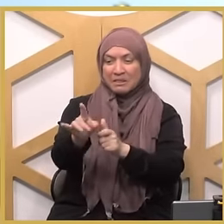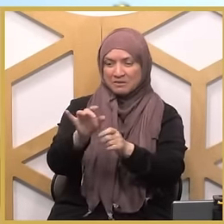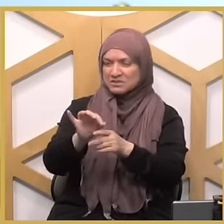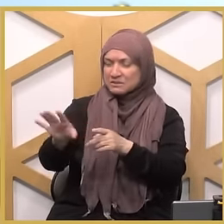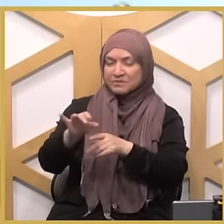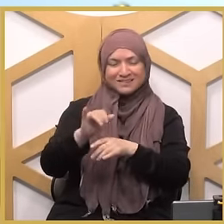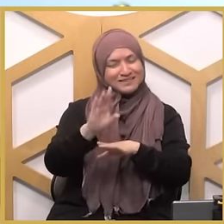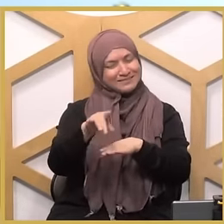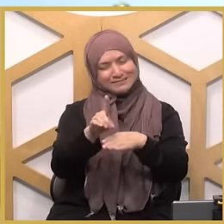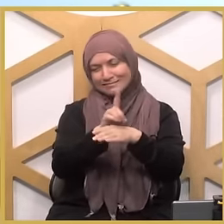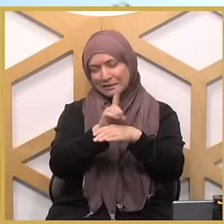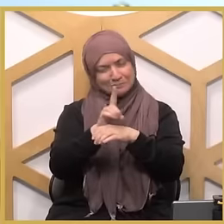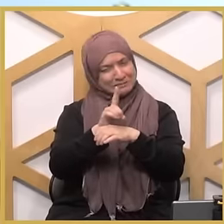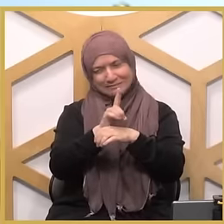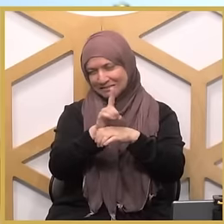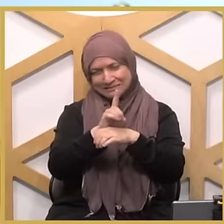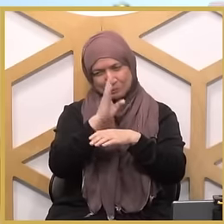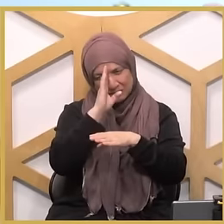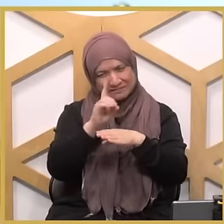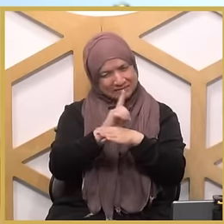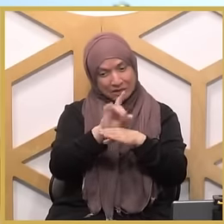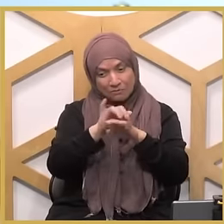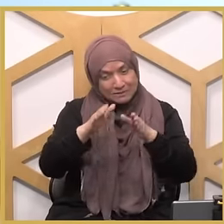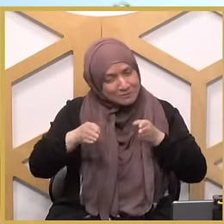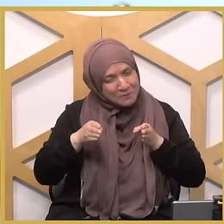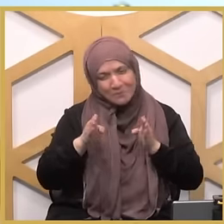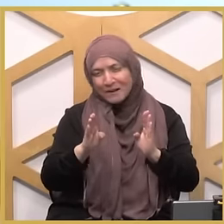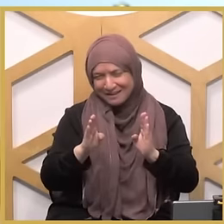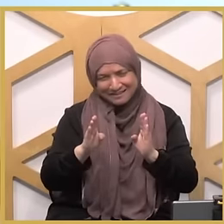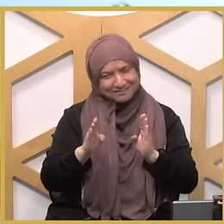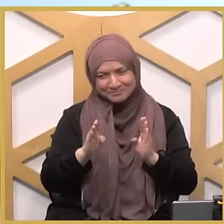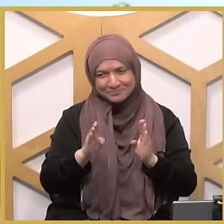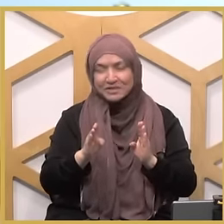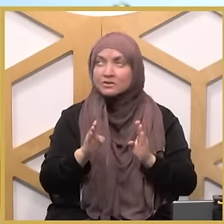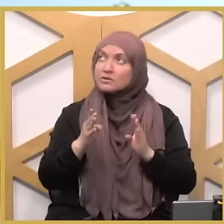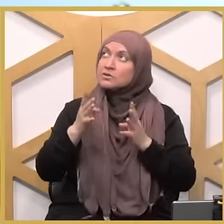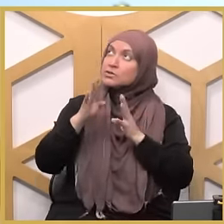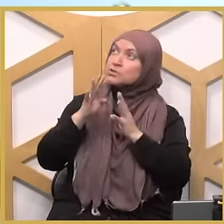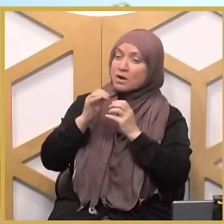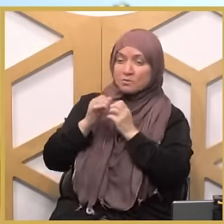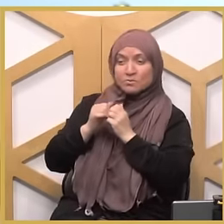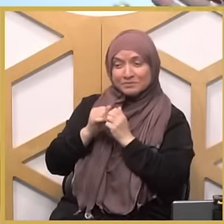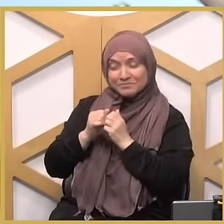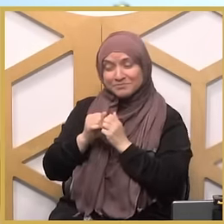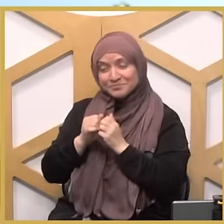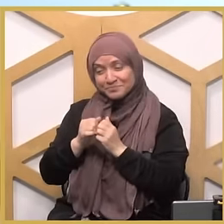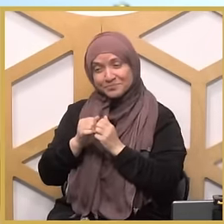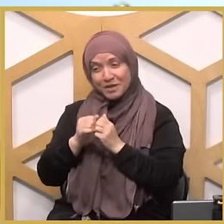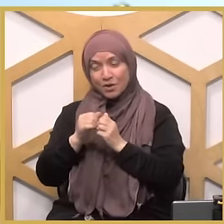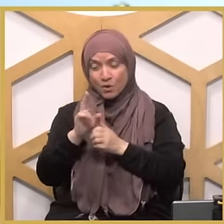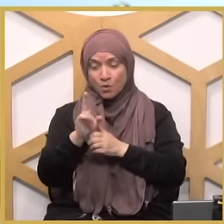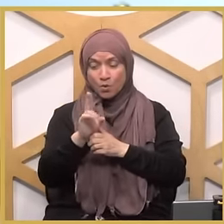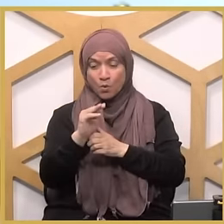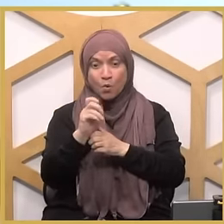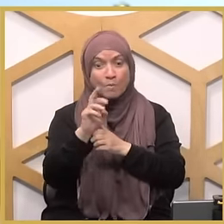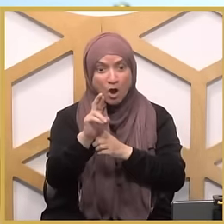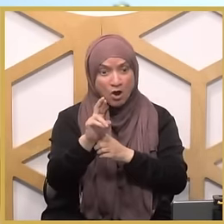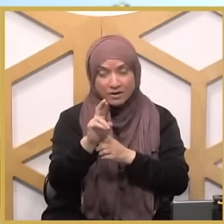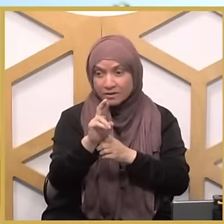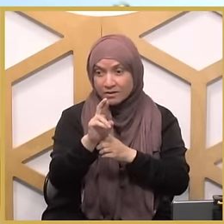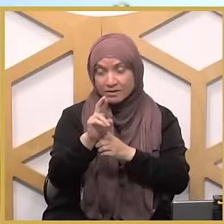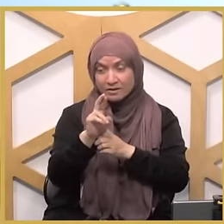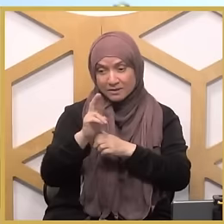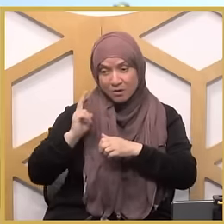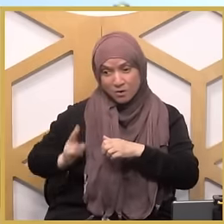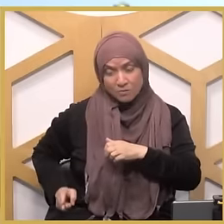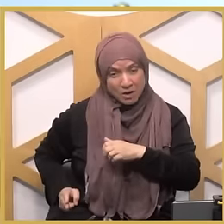63. No. The Prophet sallallahu alayhi wa sallam, Abu Bakr, Umar and Ali, may Allah be pleased with them all, they all died at 63.